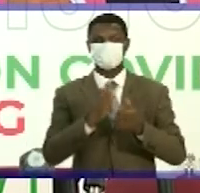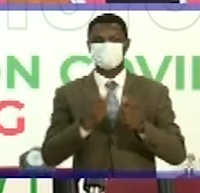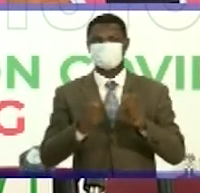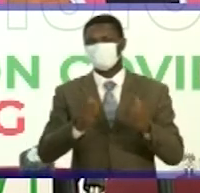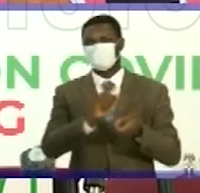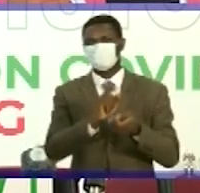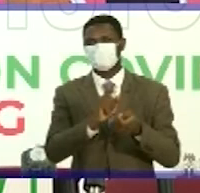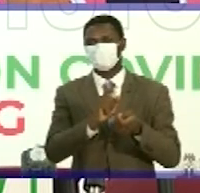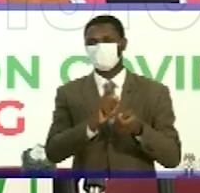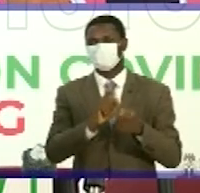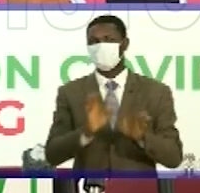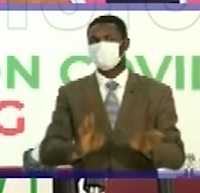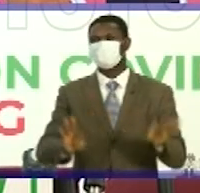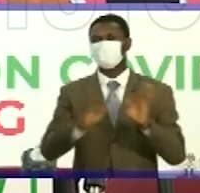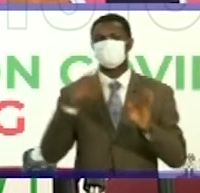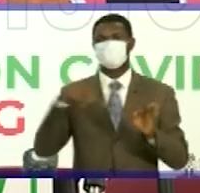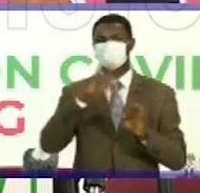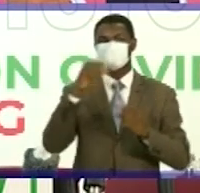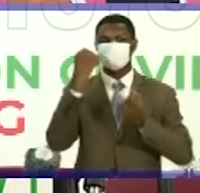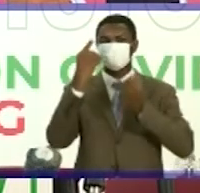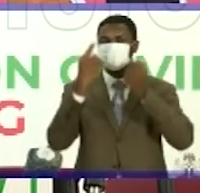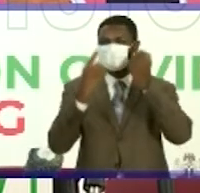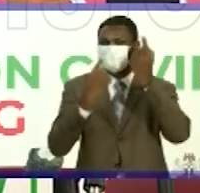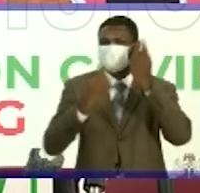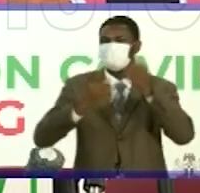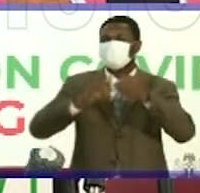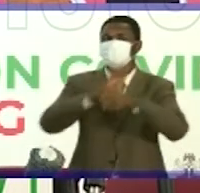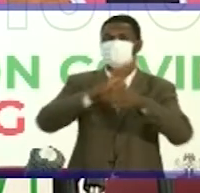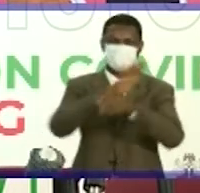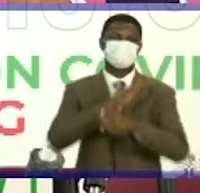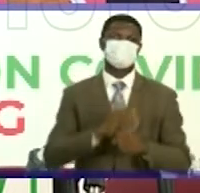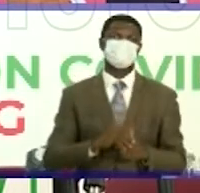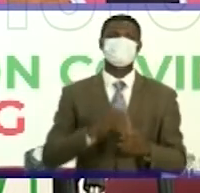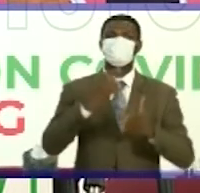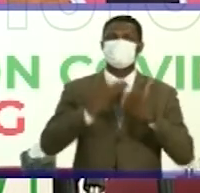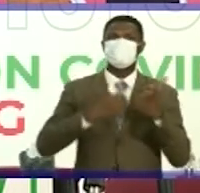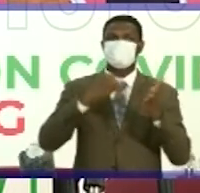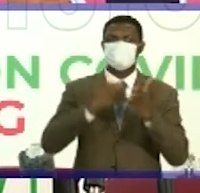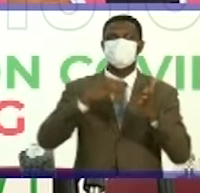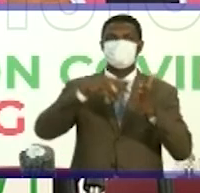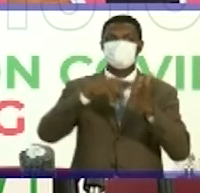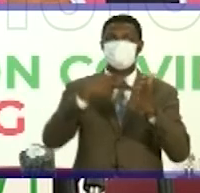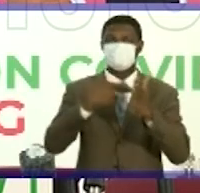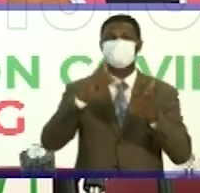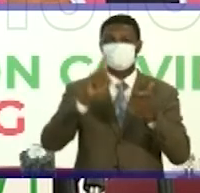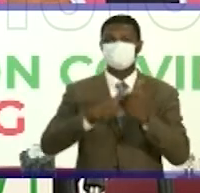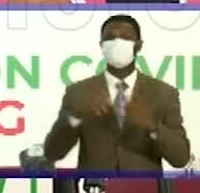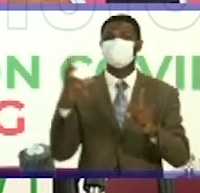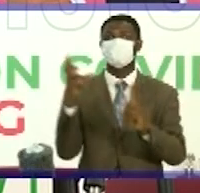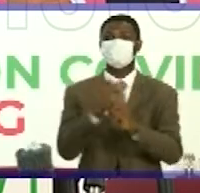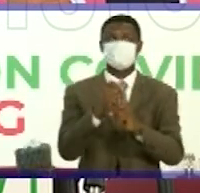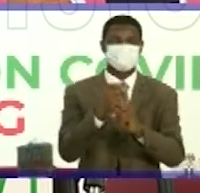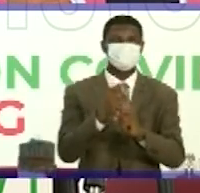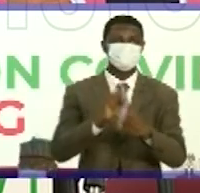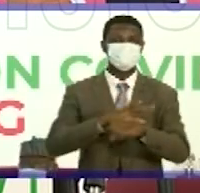perception and making sure that people understand what it means to catch COVID and how to protect